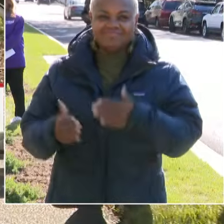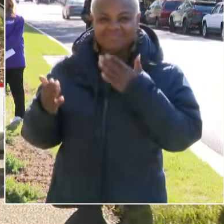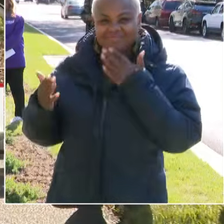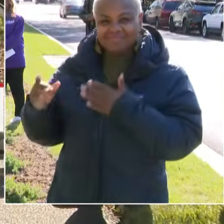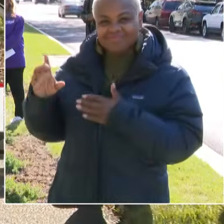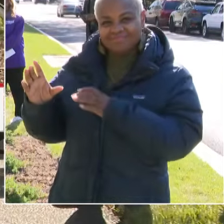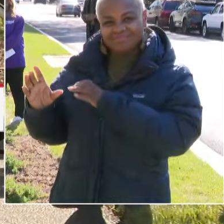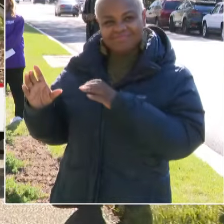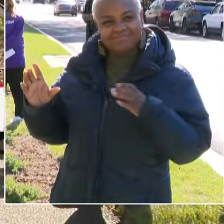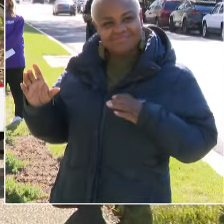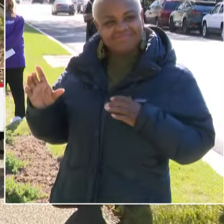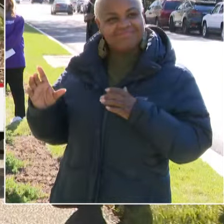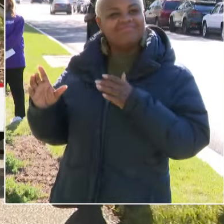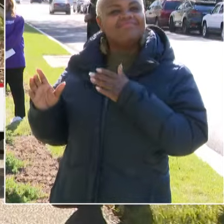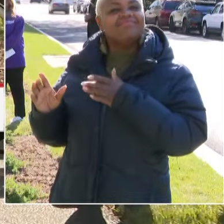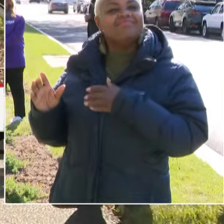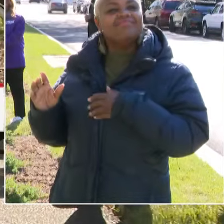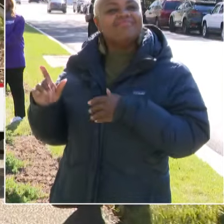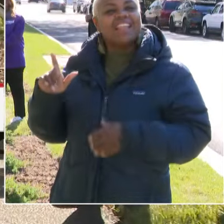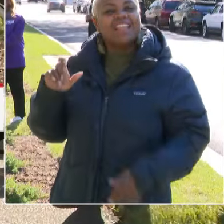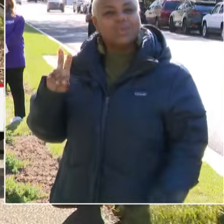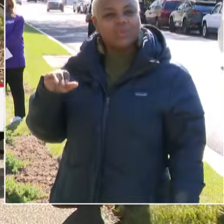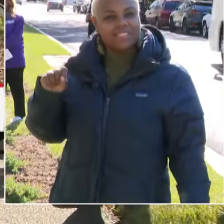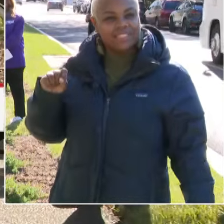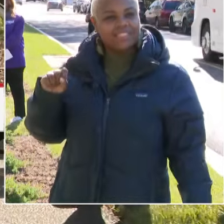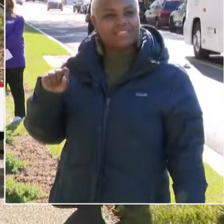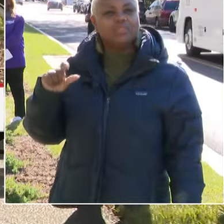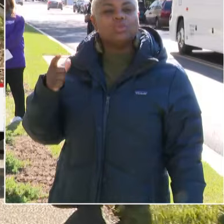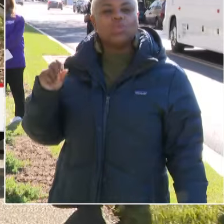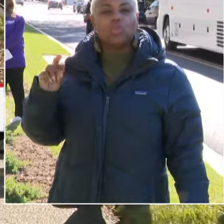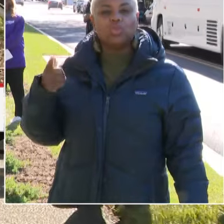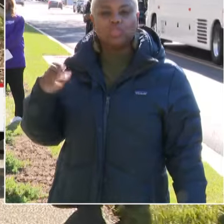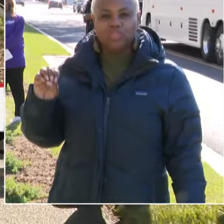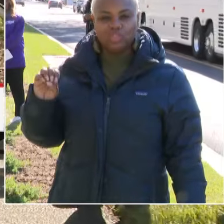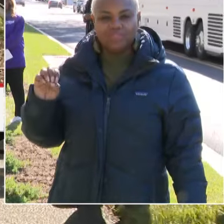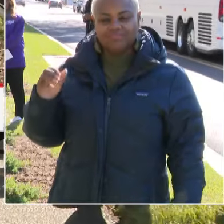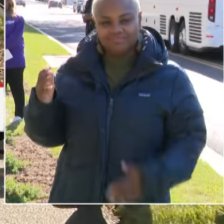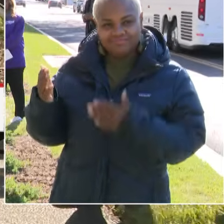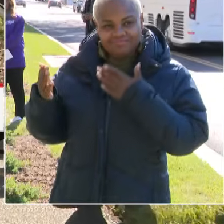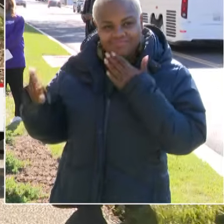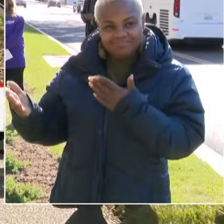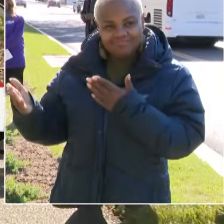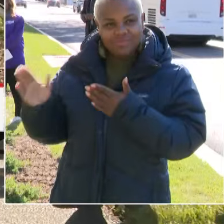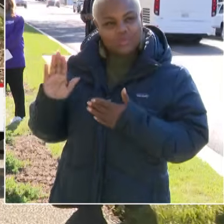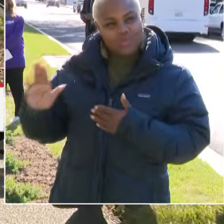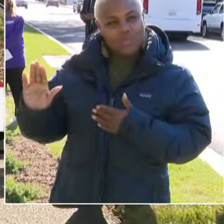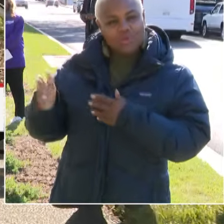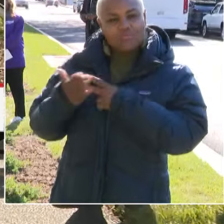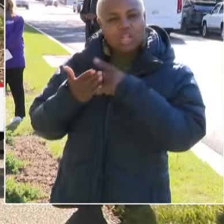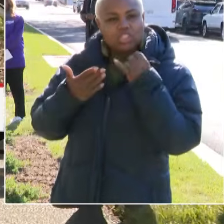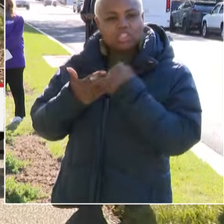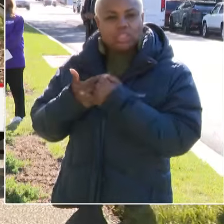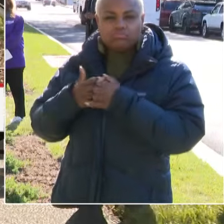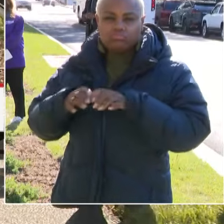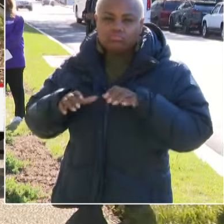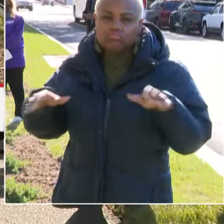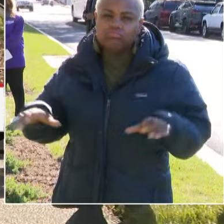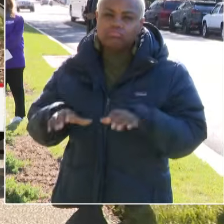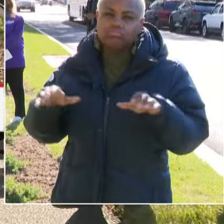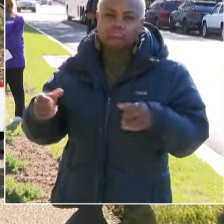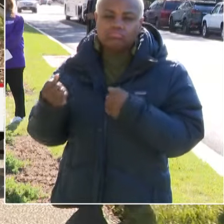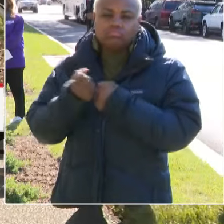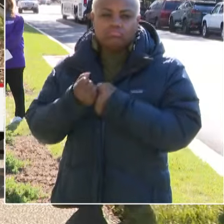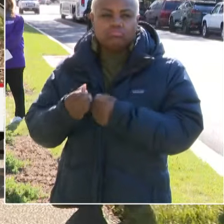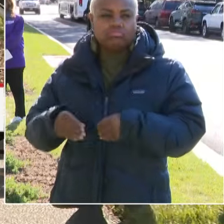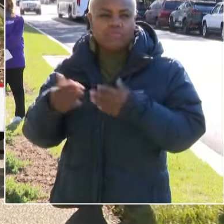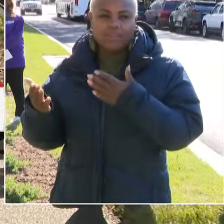support of this project and for supporting the communities that are thriving all around this bike trail. And thank you for your